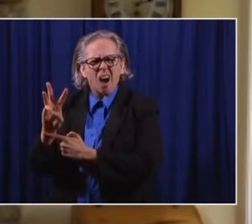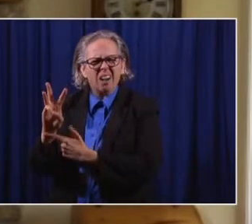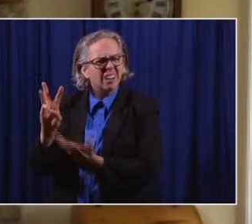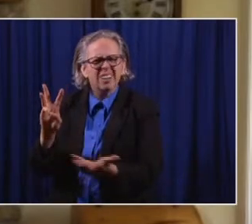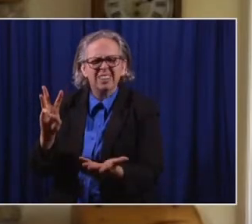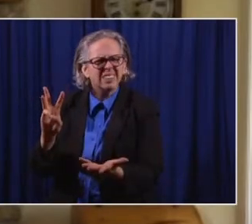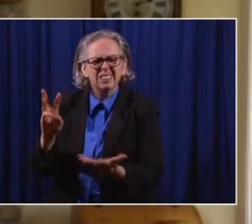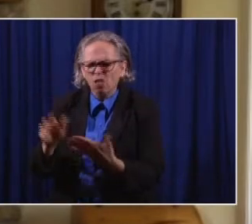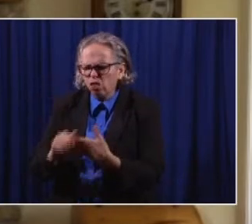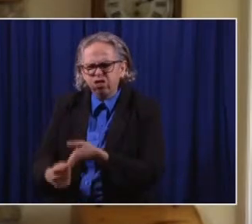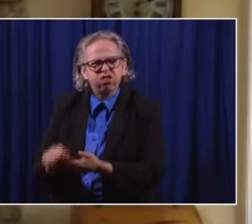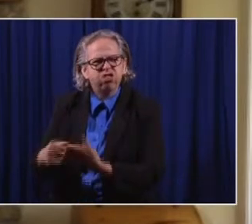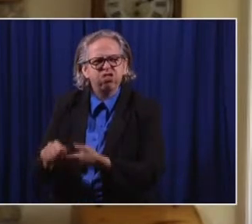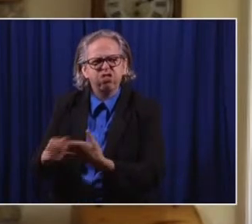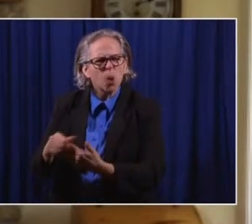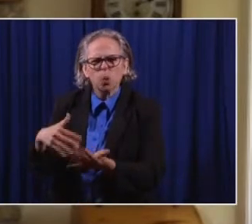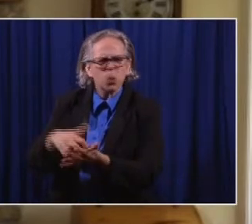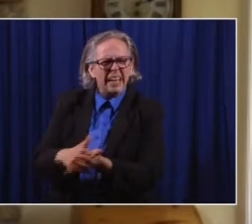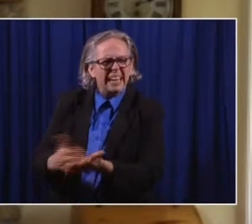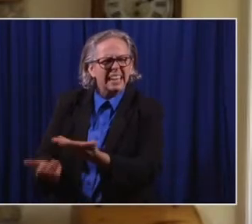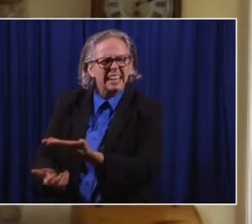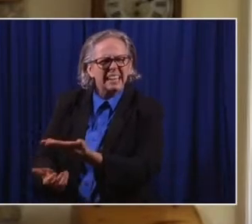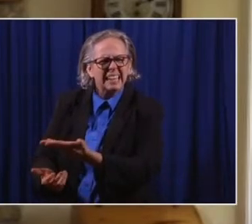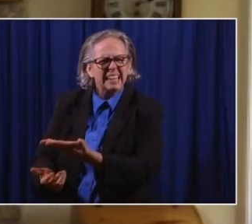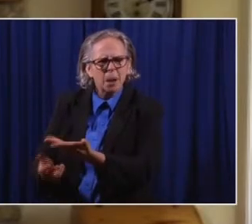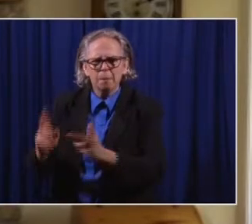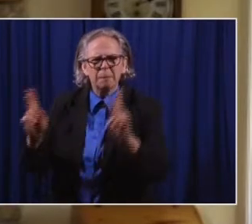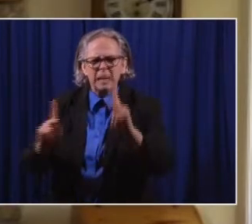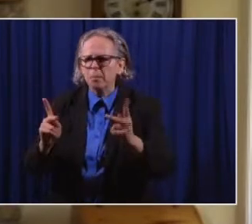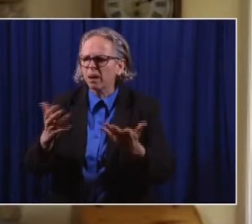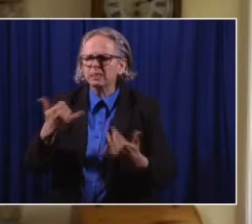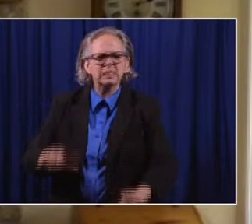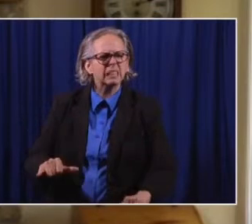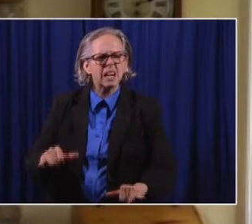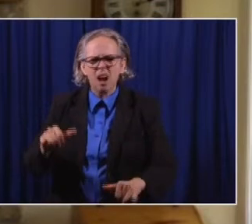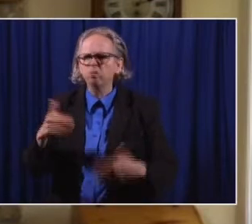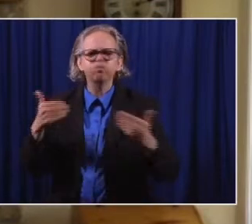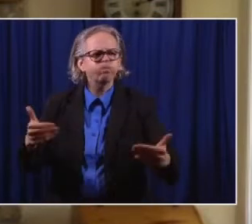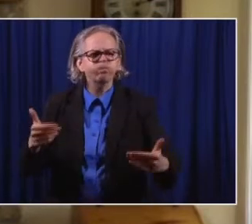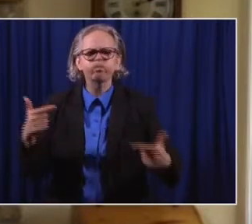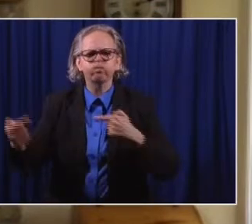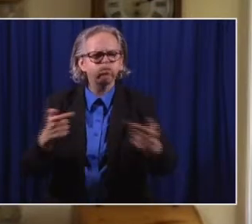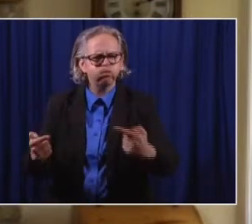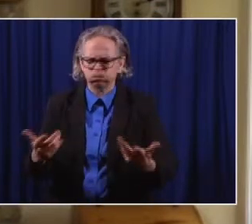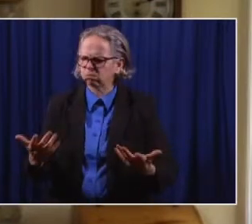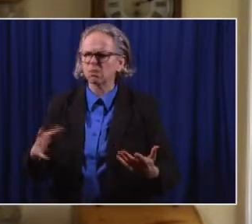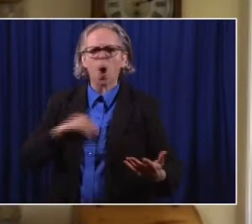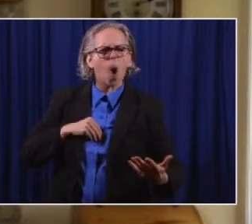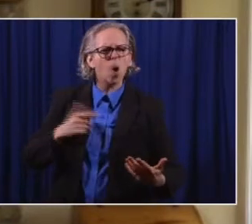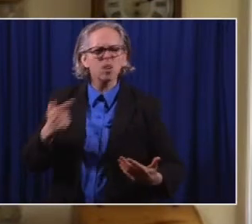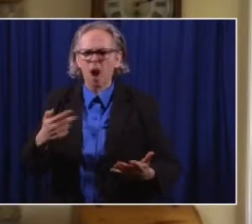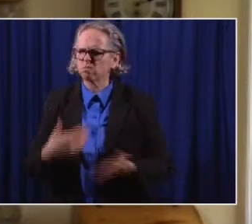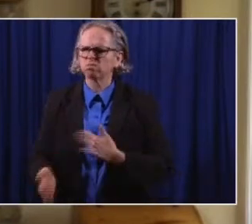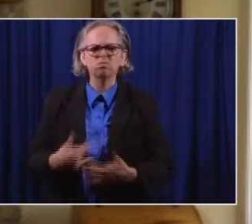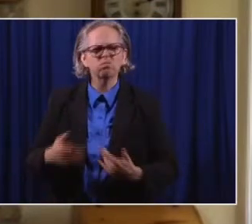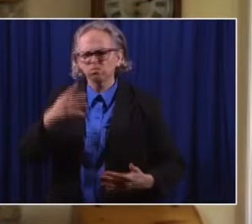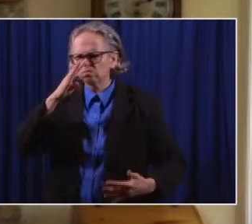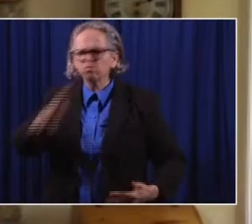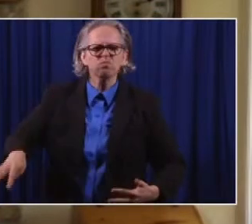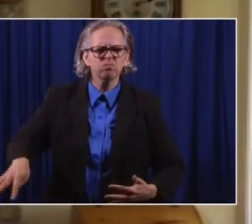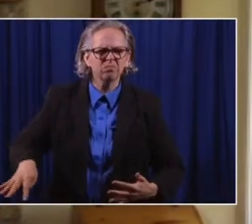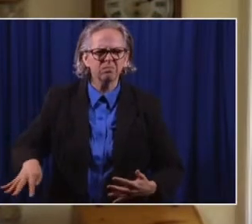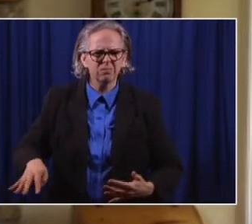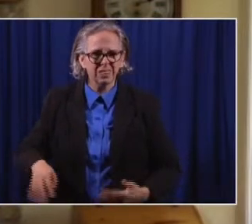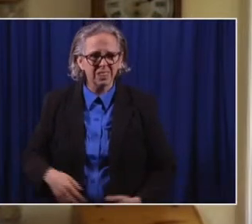to illegally carry and use weapons anyway. Our bill that I'm asking the General Assembly to pass